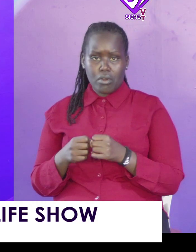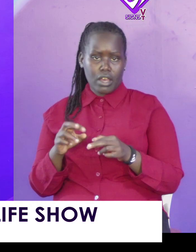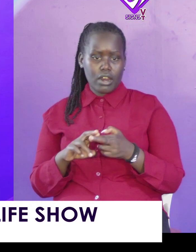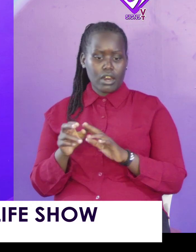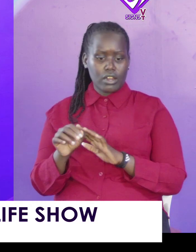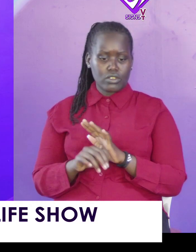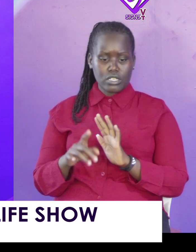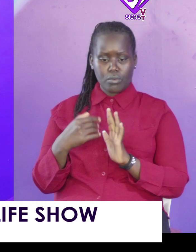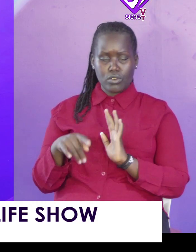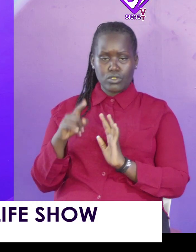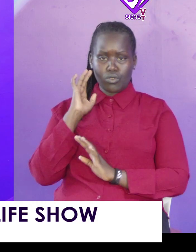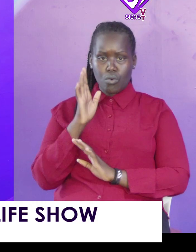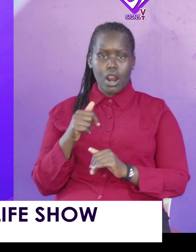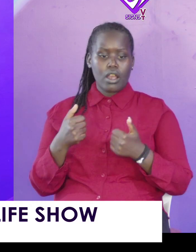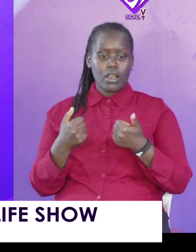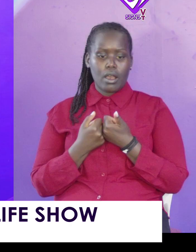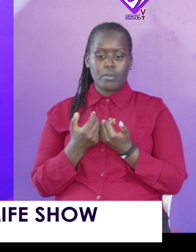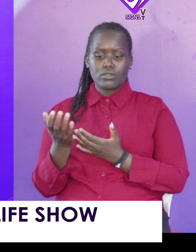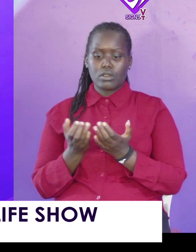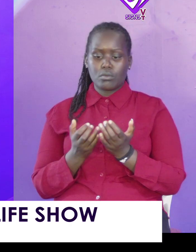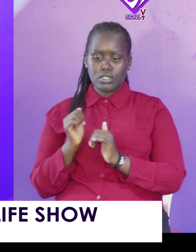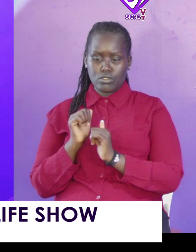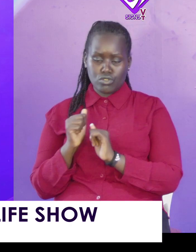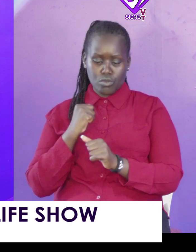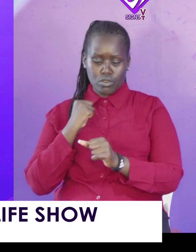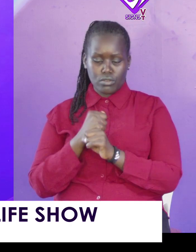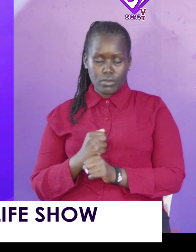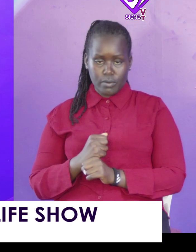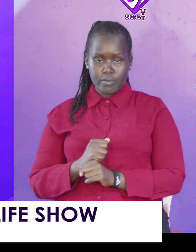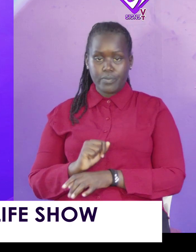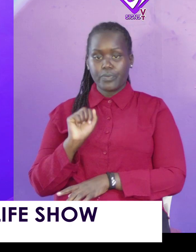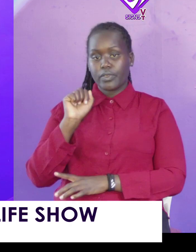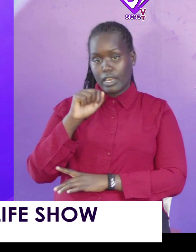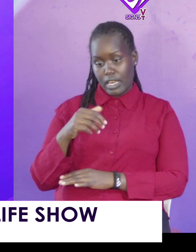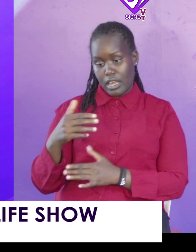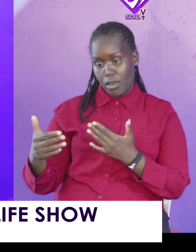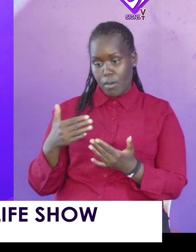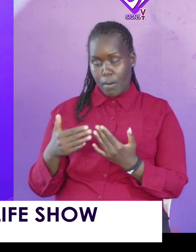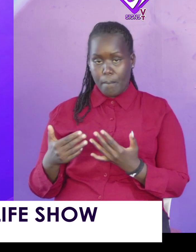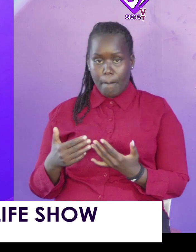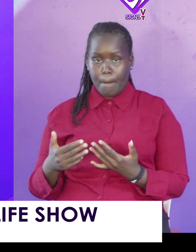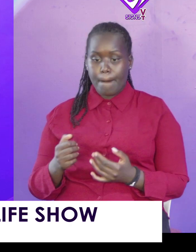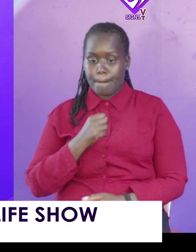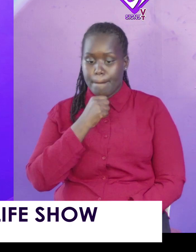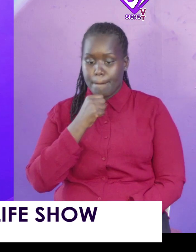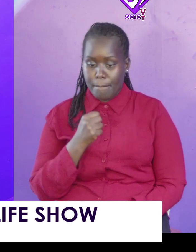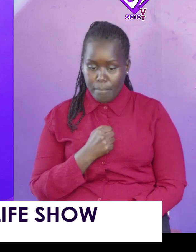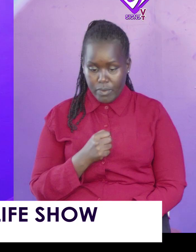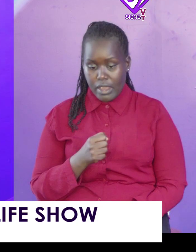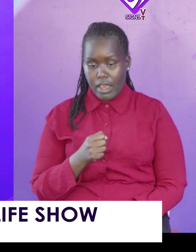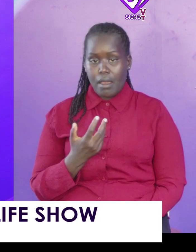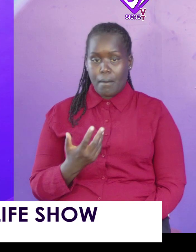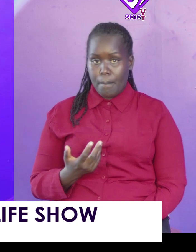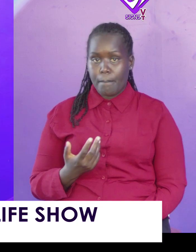what will happen to the business that you are to give birth to? Yes, you may be old as you think you